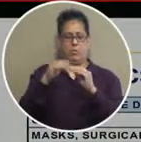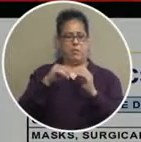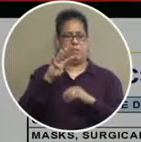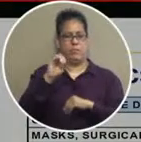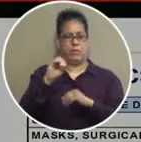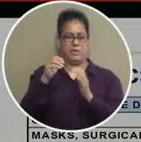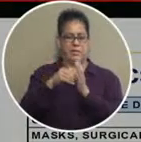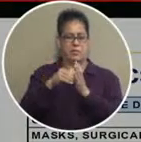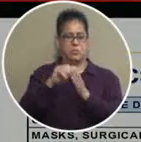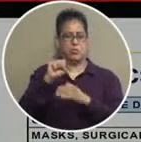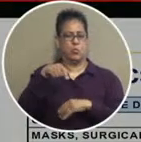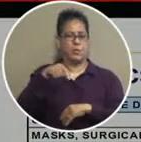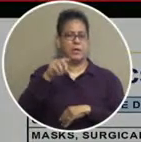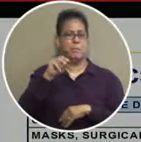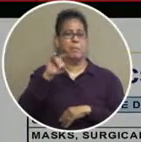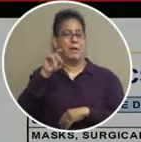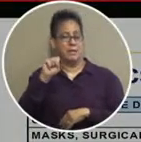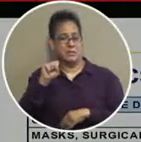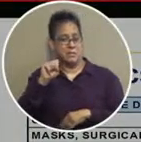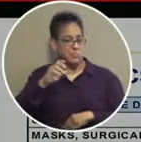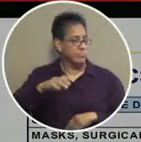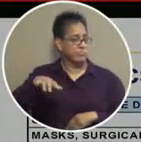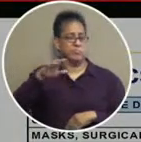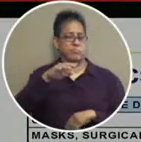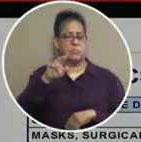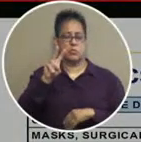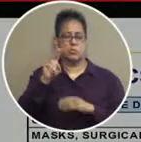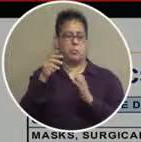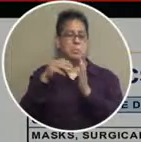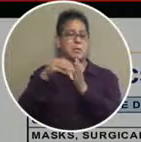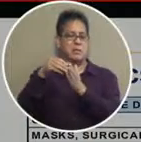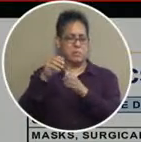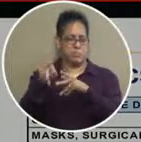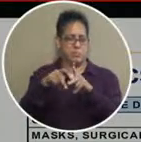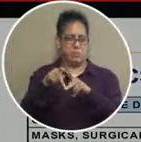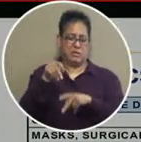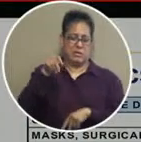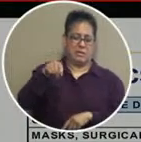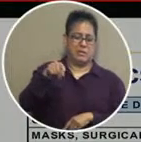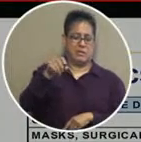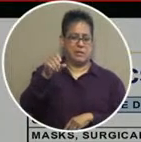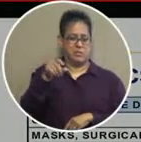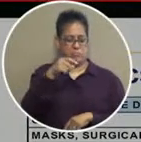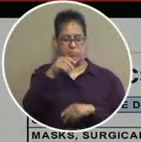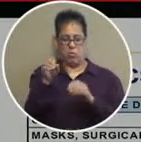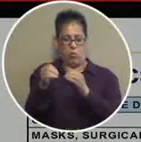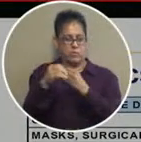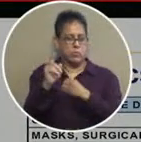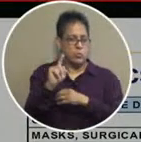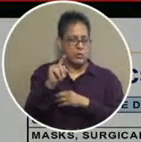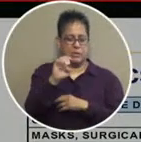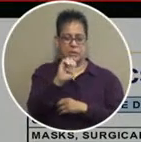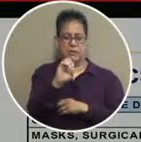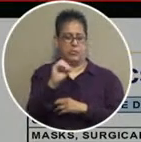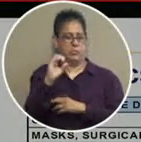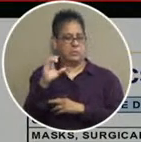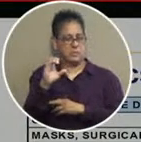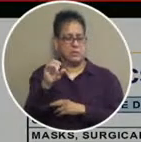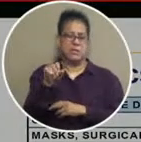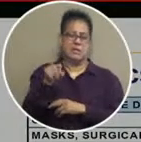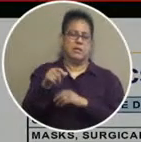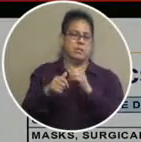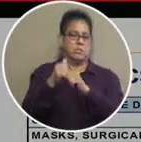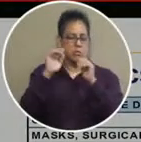40,000 square miles, 2 million people. They are housed at the EOC, and they are primarily